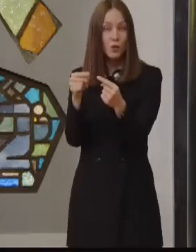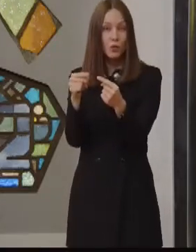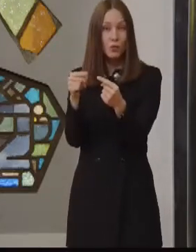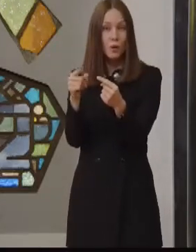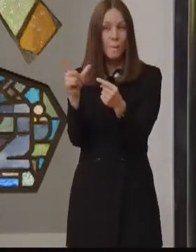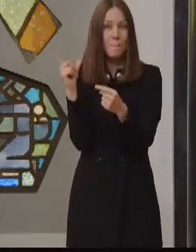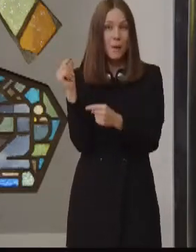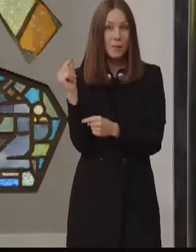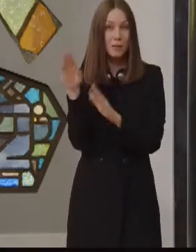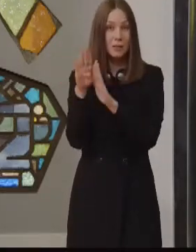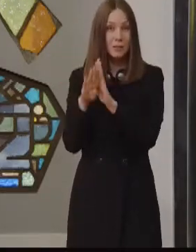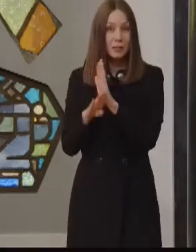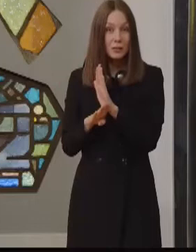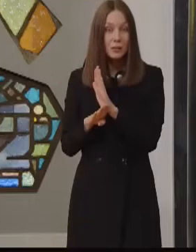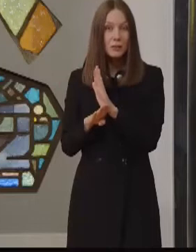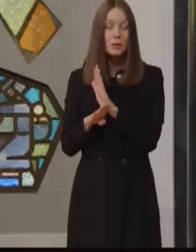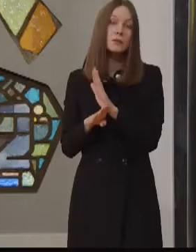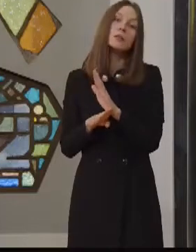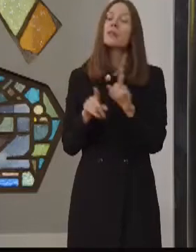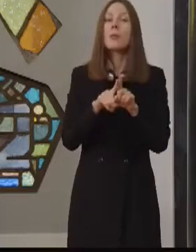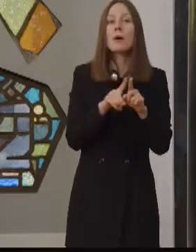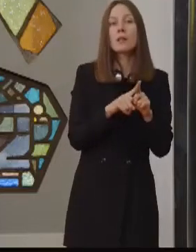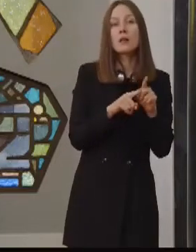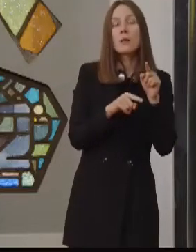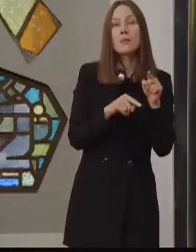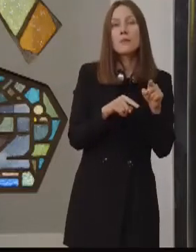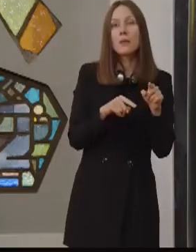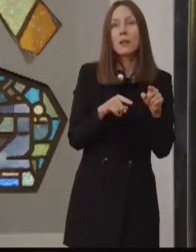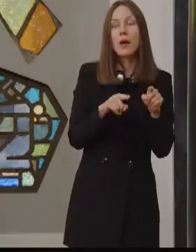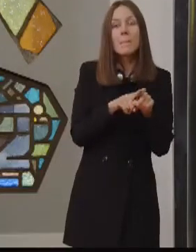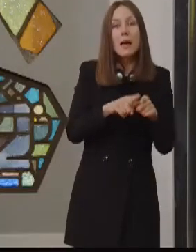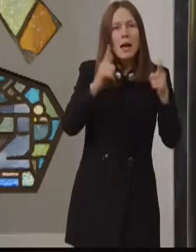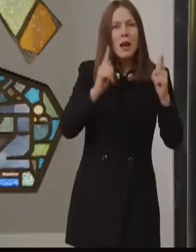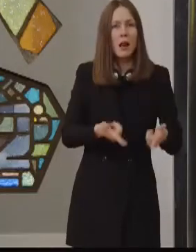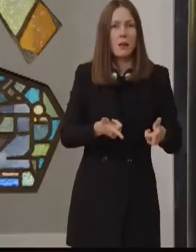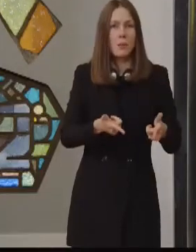Liutauras, who voted against